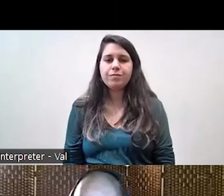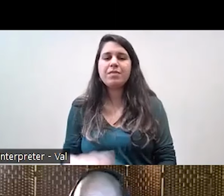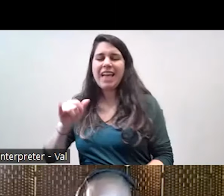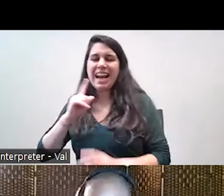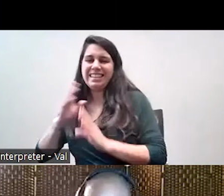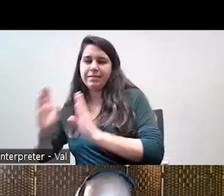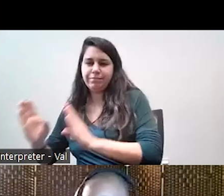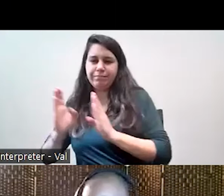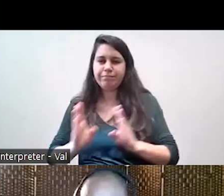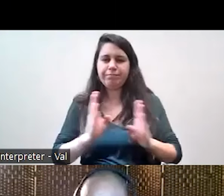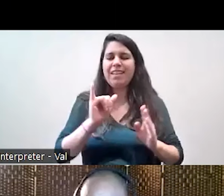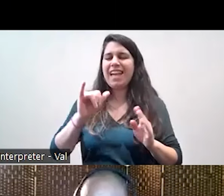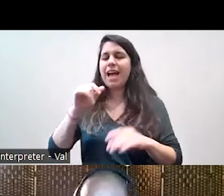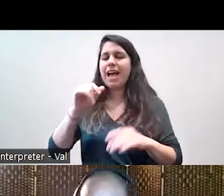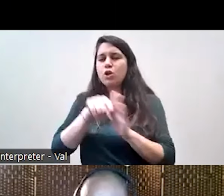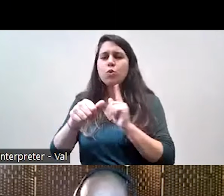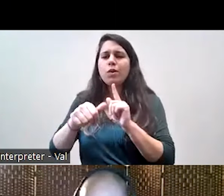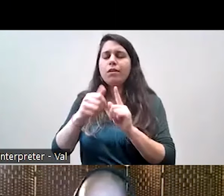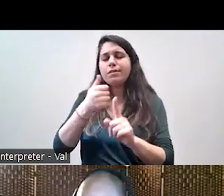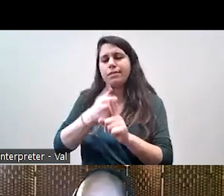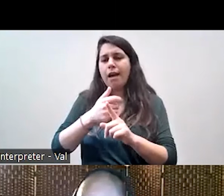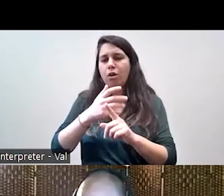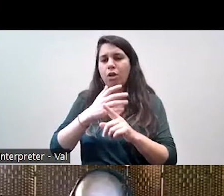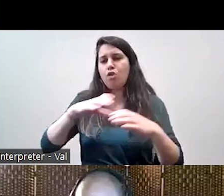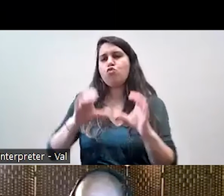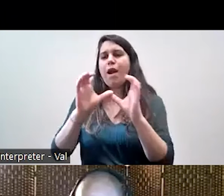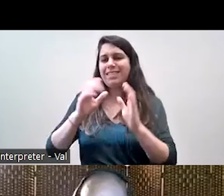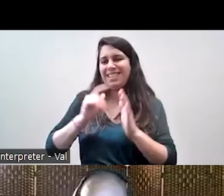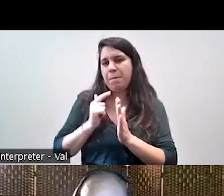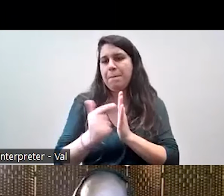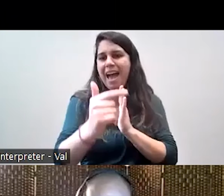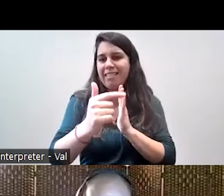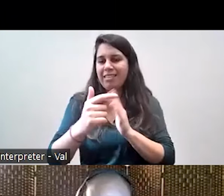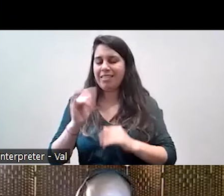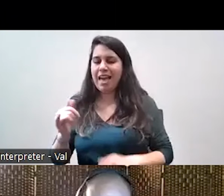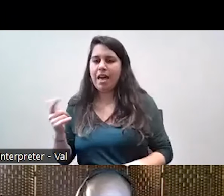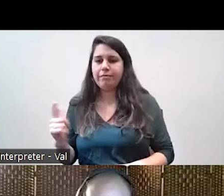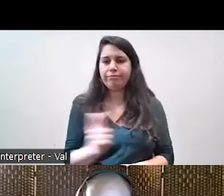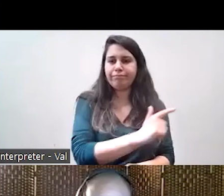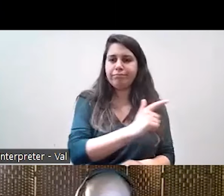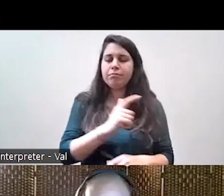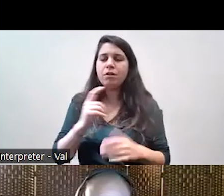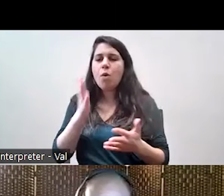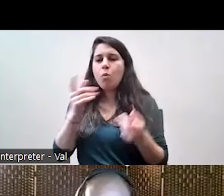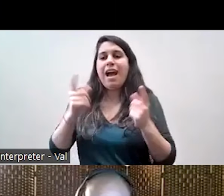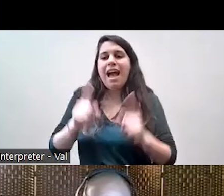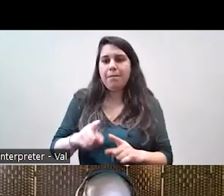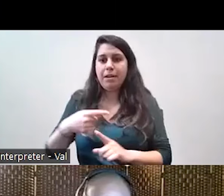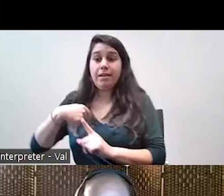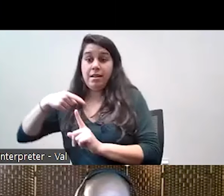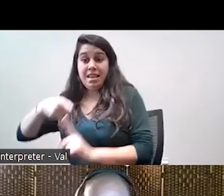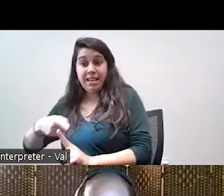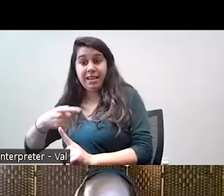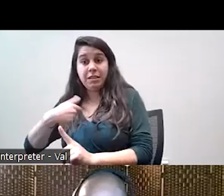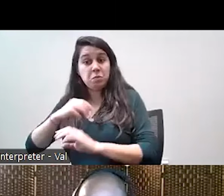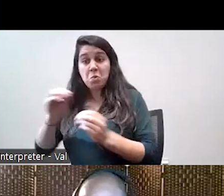basic suicidal crisis path from an inside perspective of what might take me from the point where I